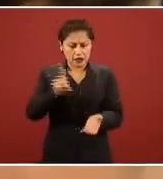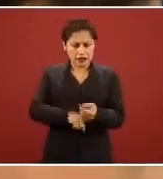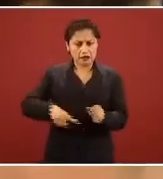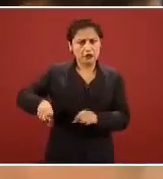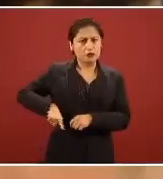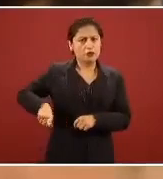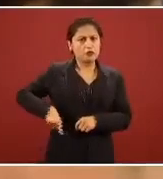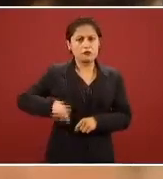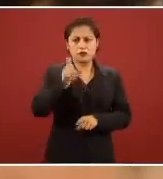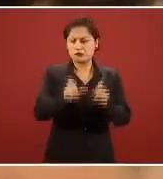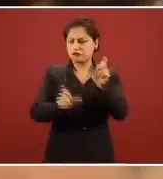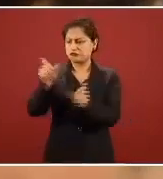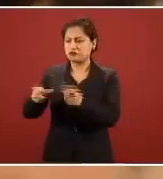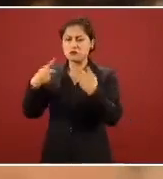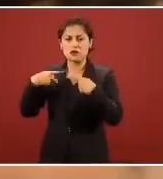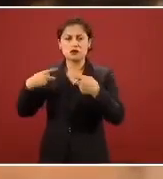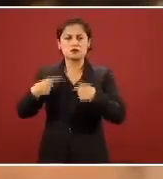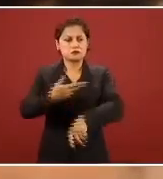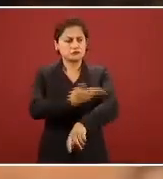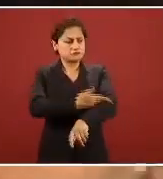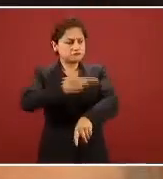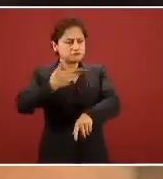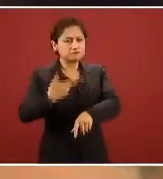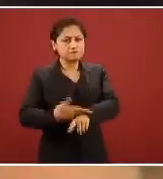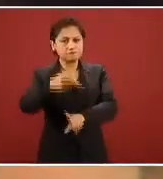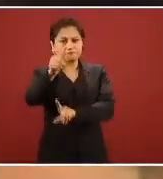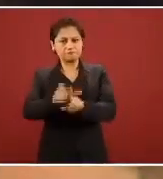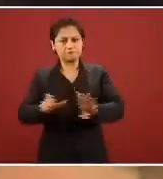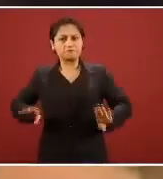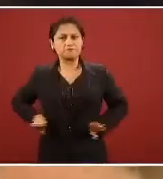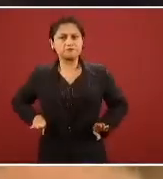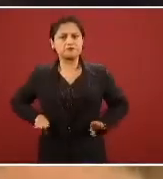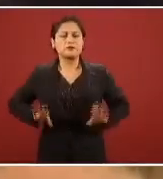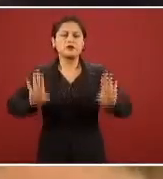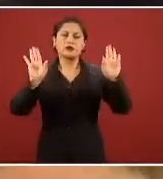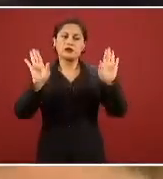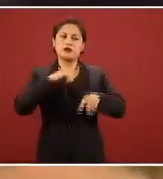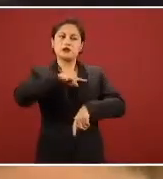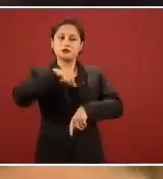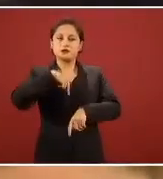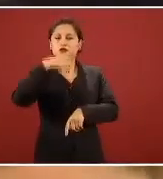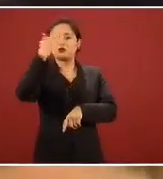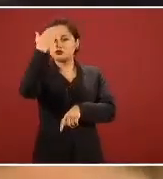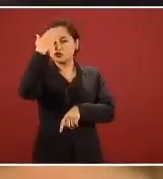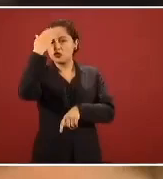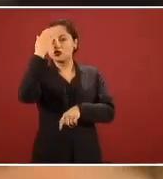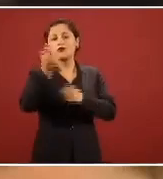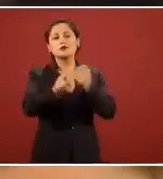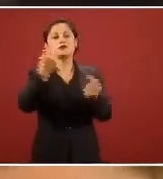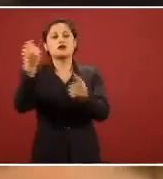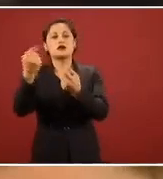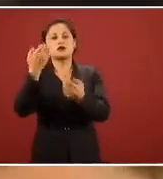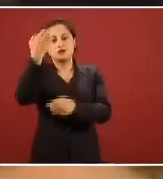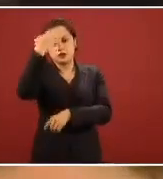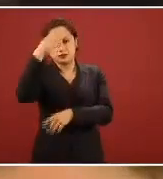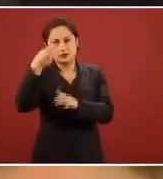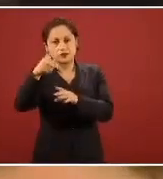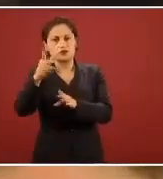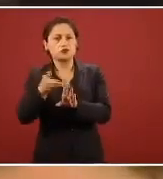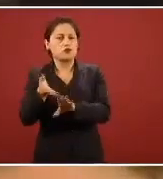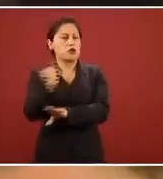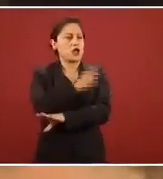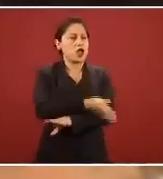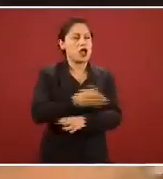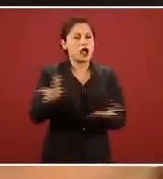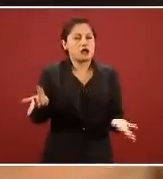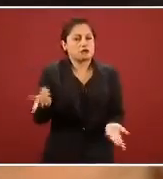sonorenses esperaríamos que conocemos el historial de varios personajes, esperaríamos que hubiera una revisión, una